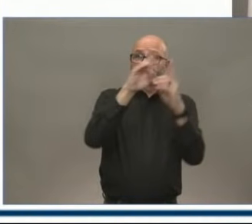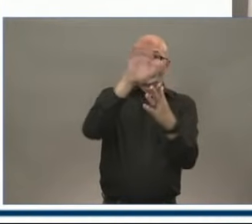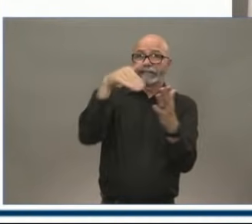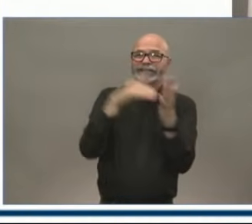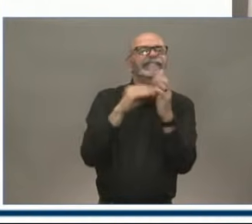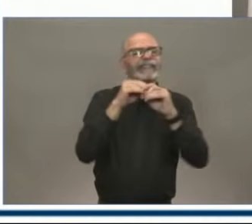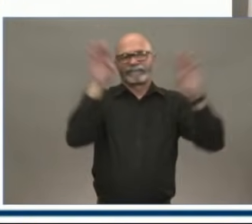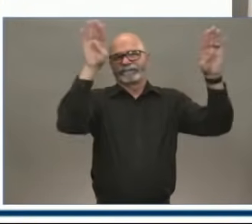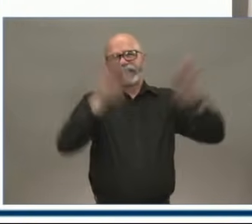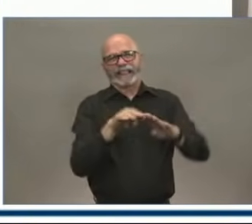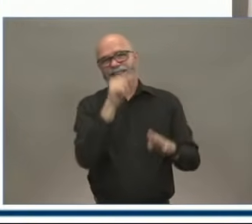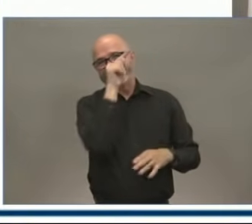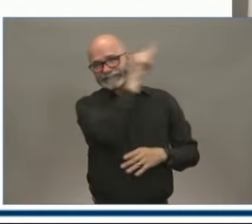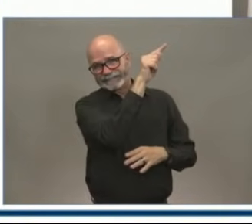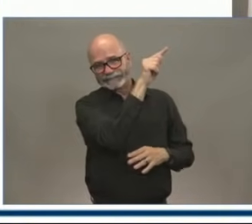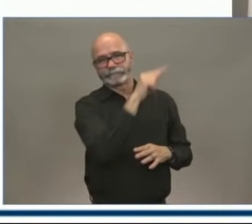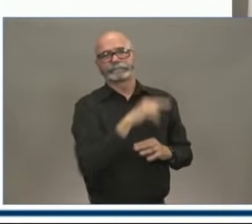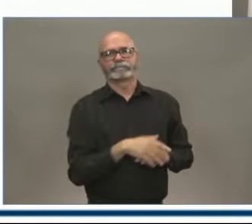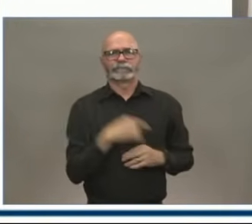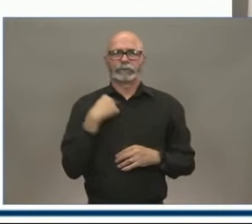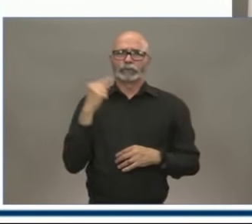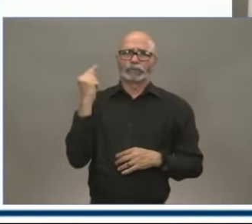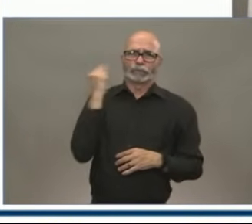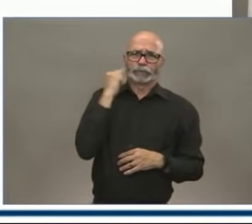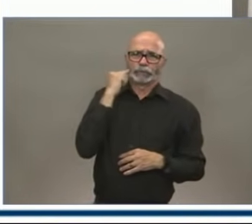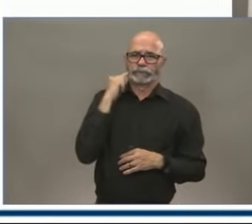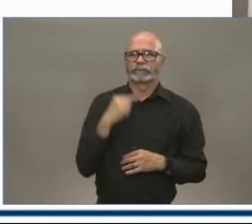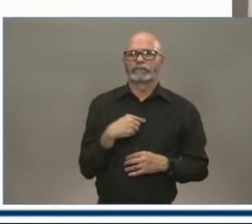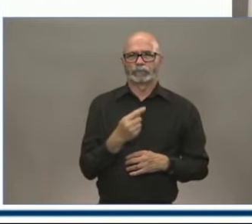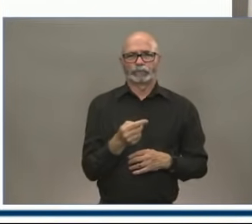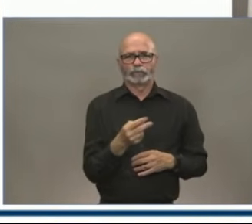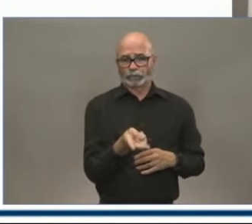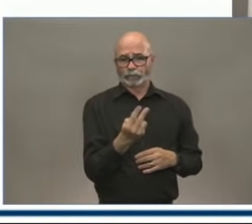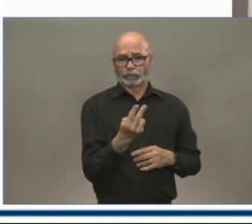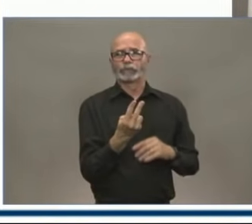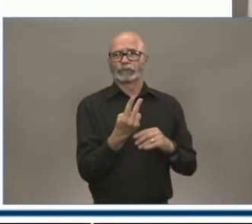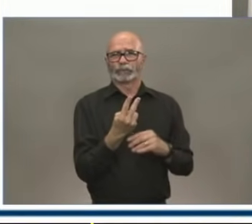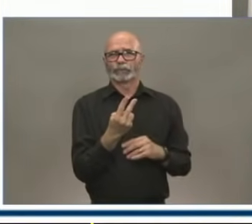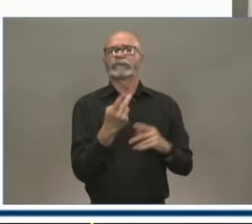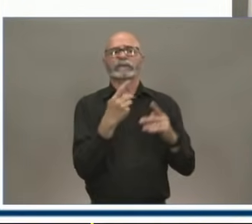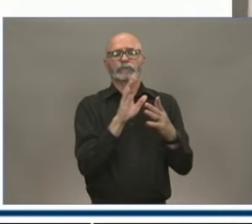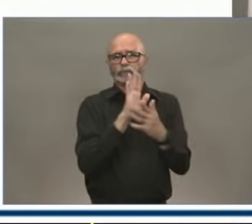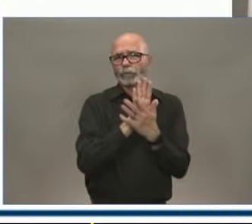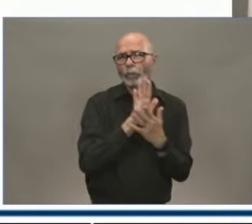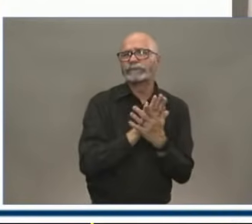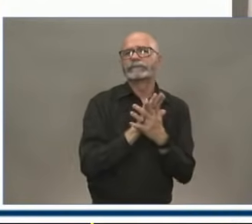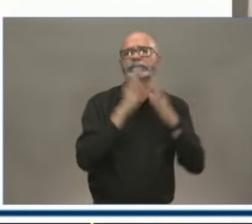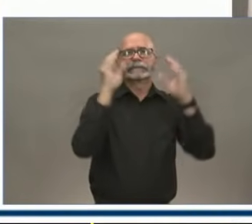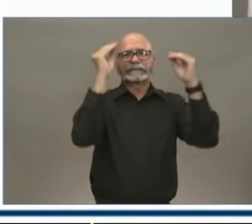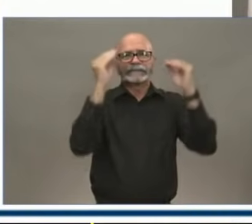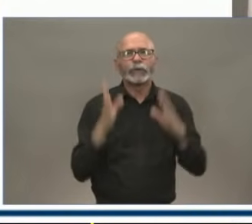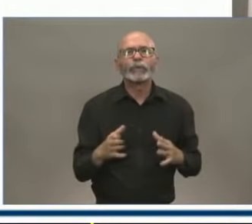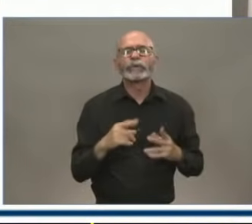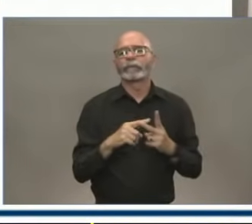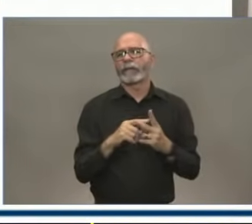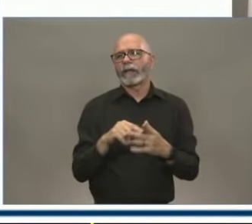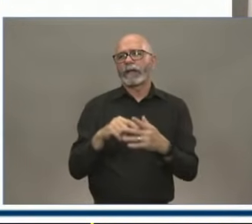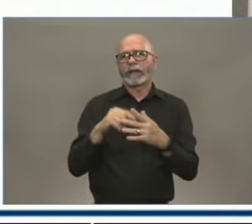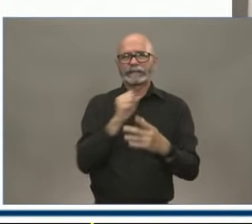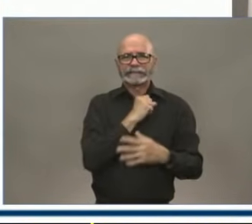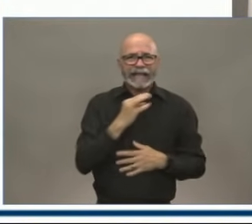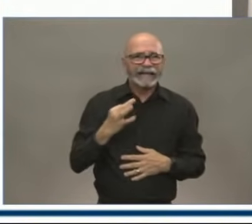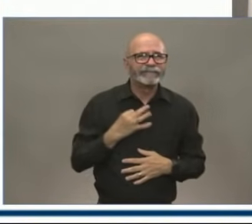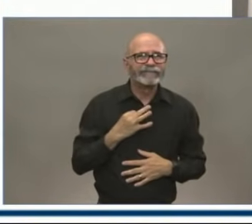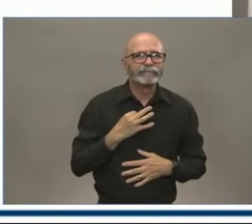that while students are not in school while it's closed, that teachers and staff are. Wondering if that is correct, and